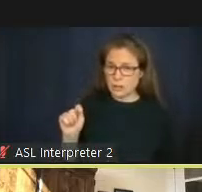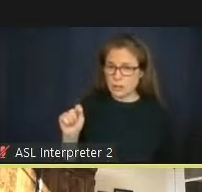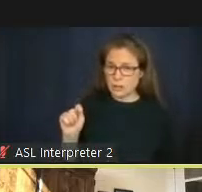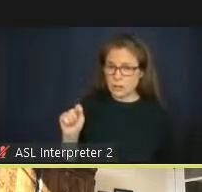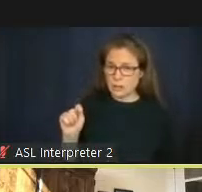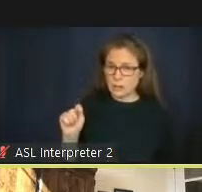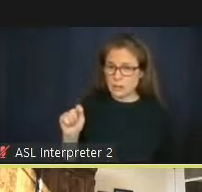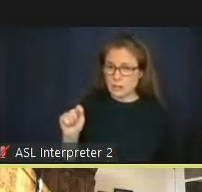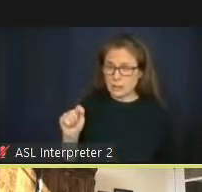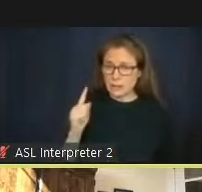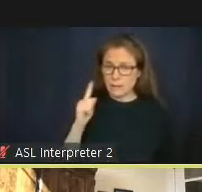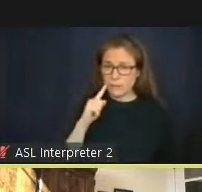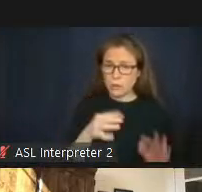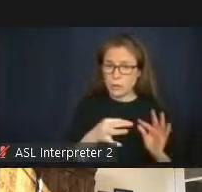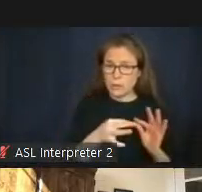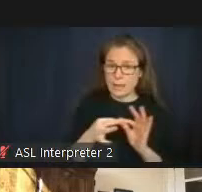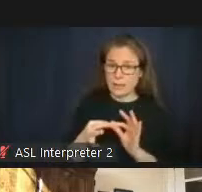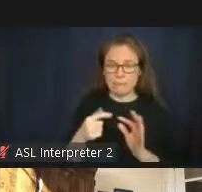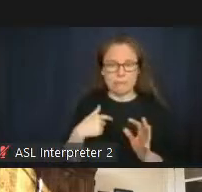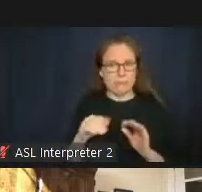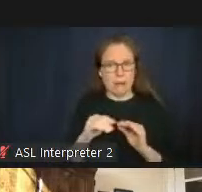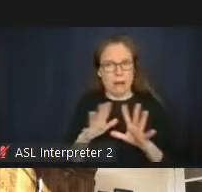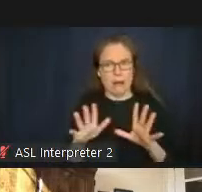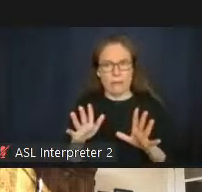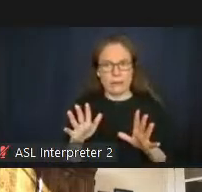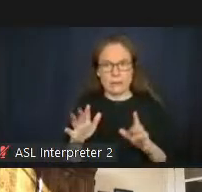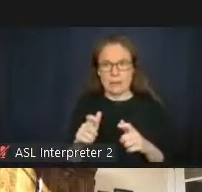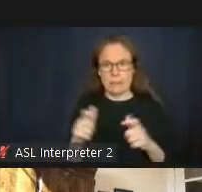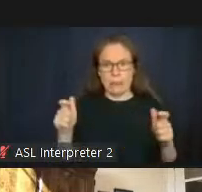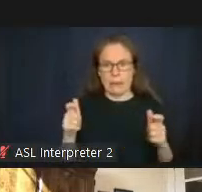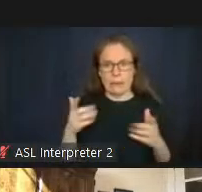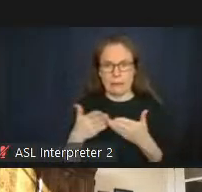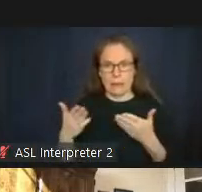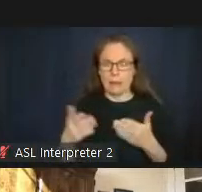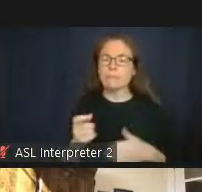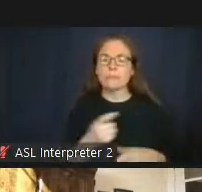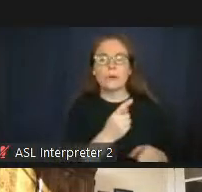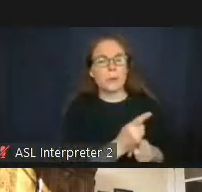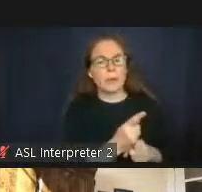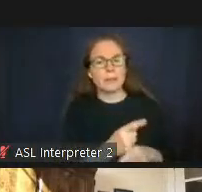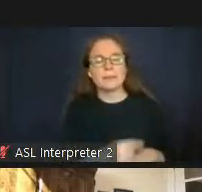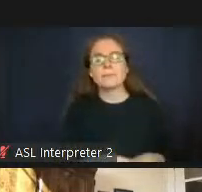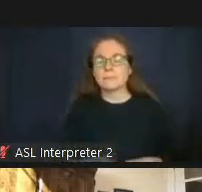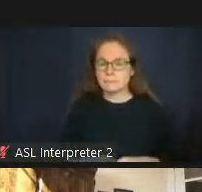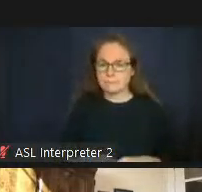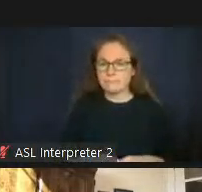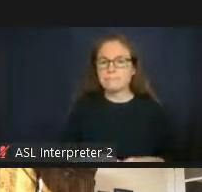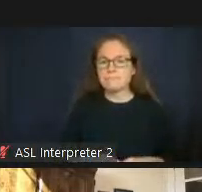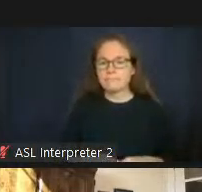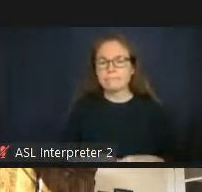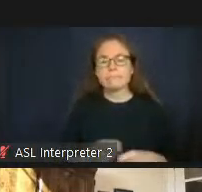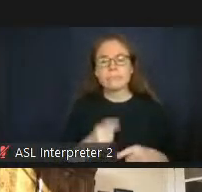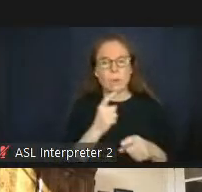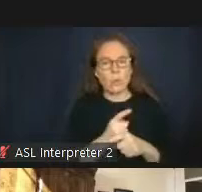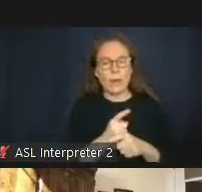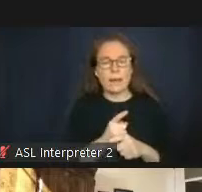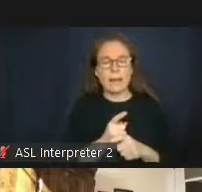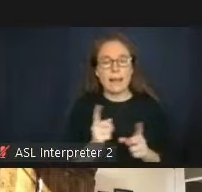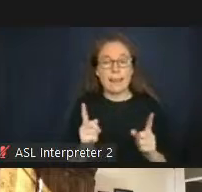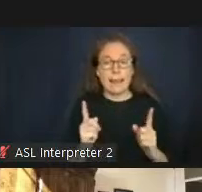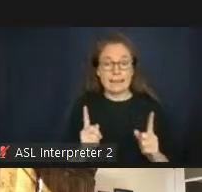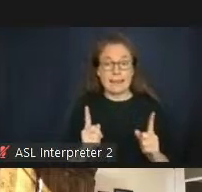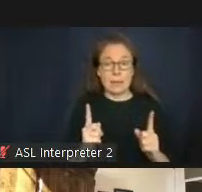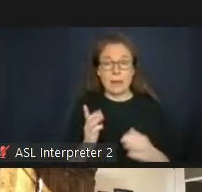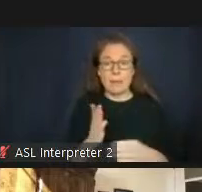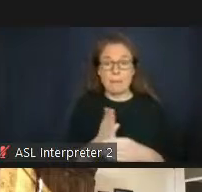obviously like the next big. Yeah, that's correct. That's one component, would be that segment between Ernst and that